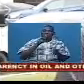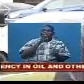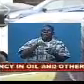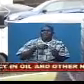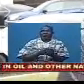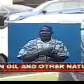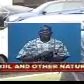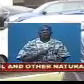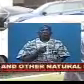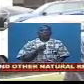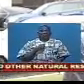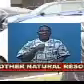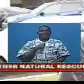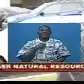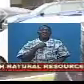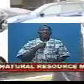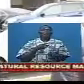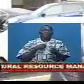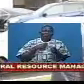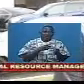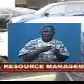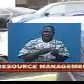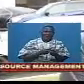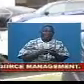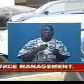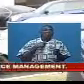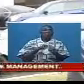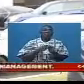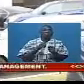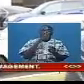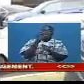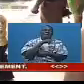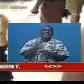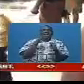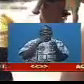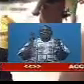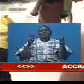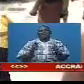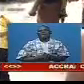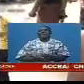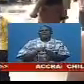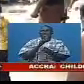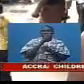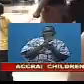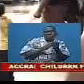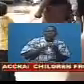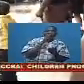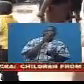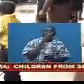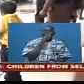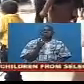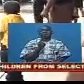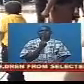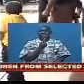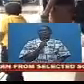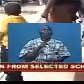way. If I had my own way, I would say, we should have it as a public holiday to honor them. Some of them are single parents,